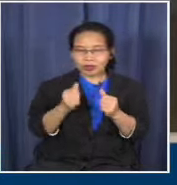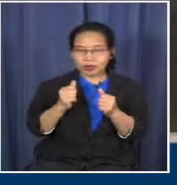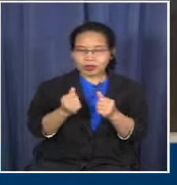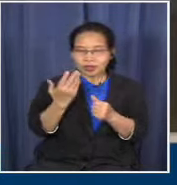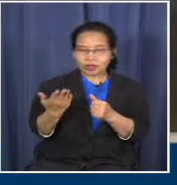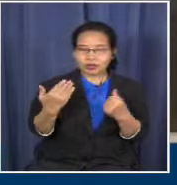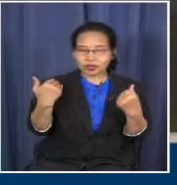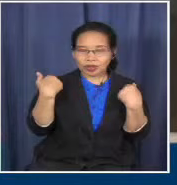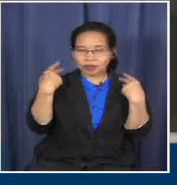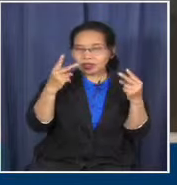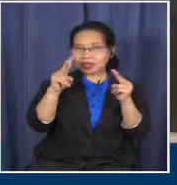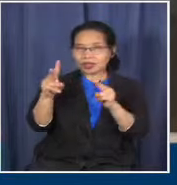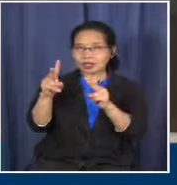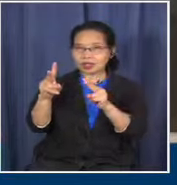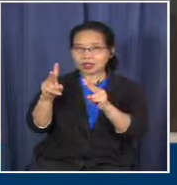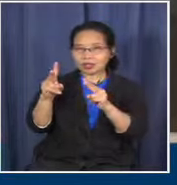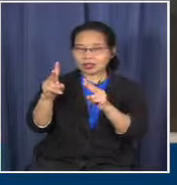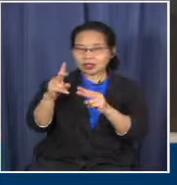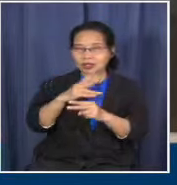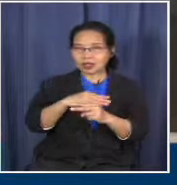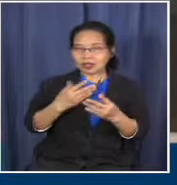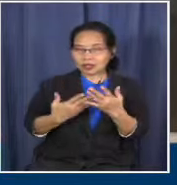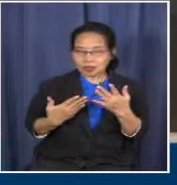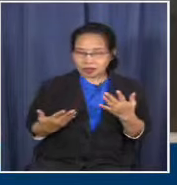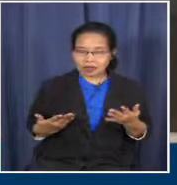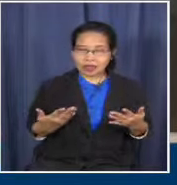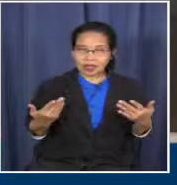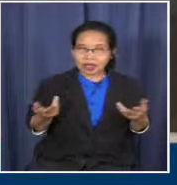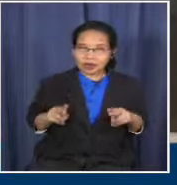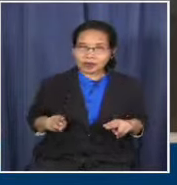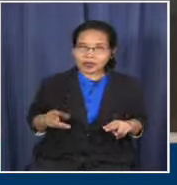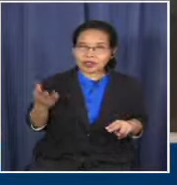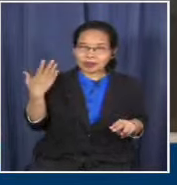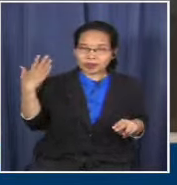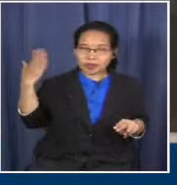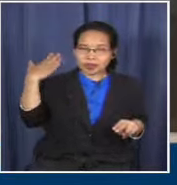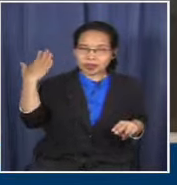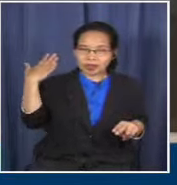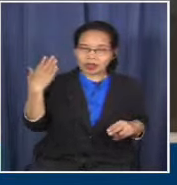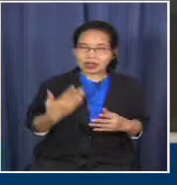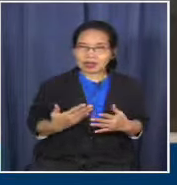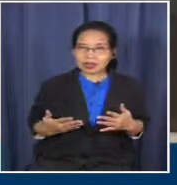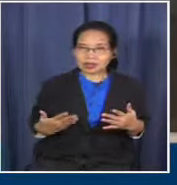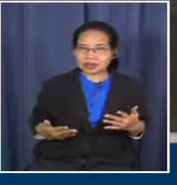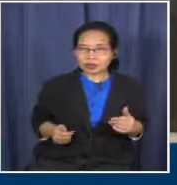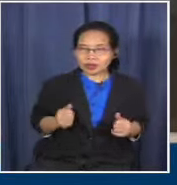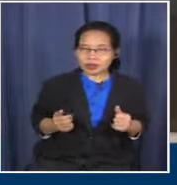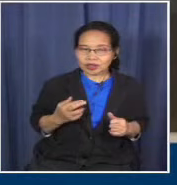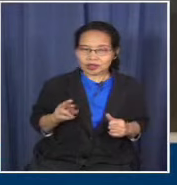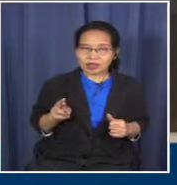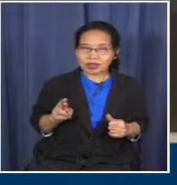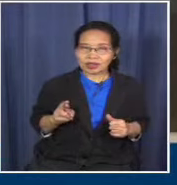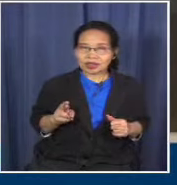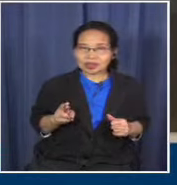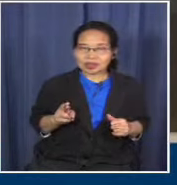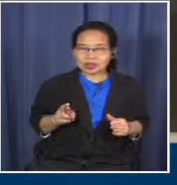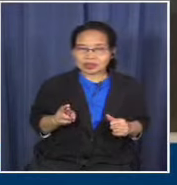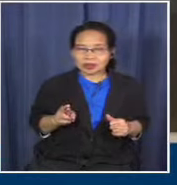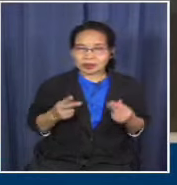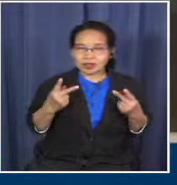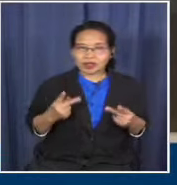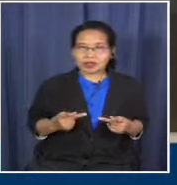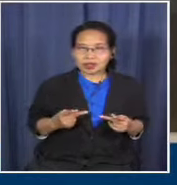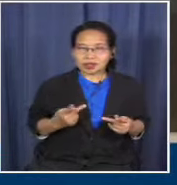thou hast seen, things that happened in the past, and things which are,